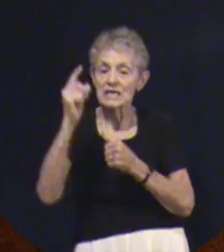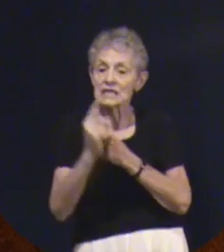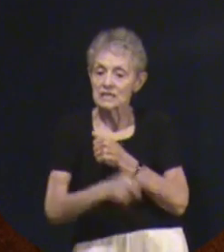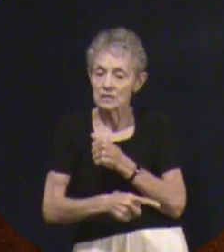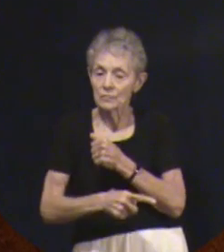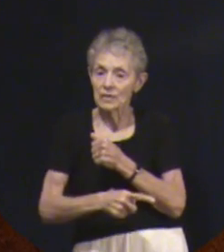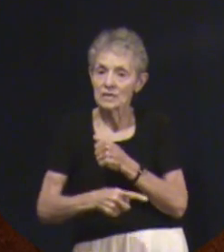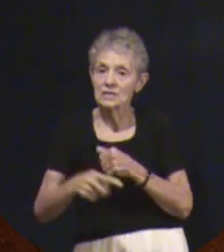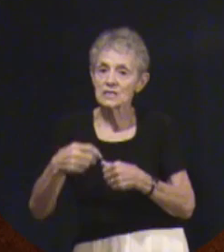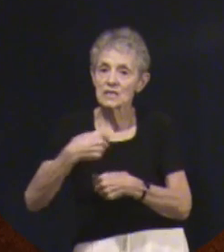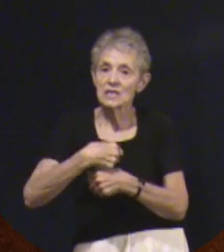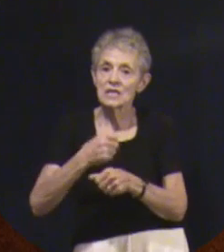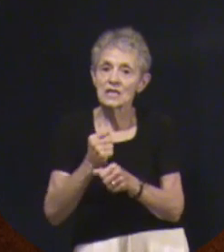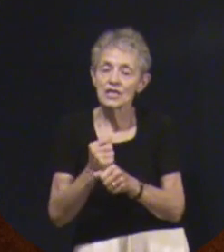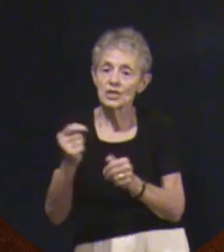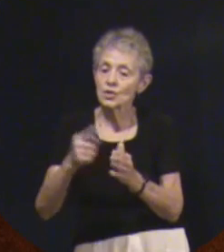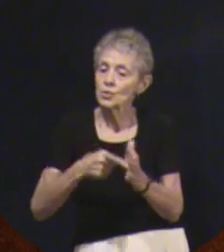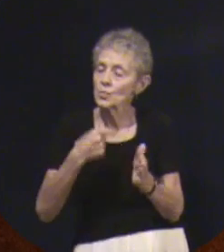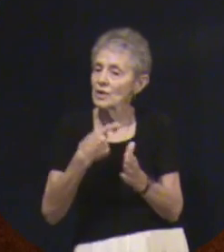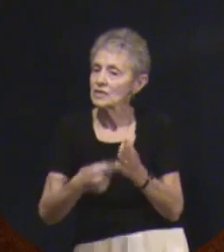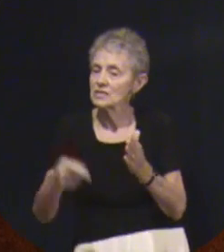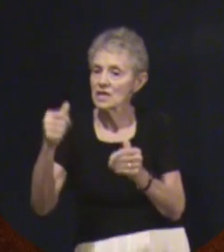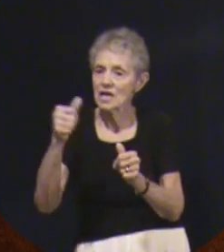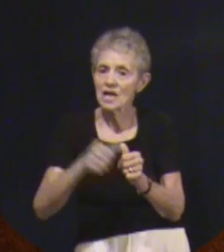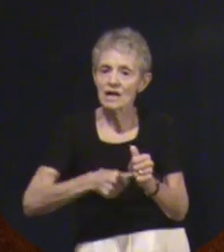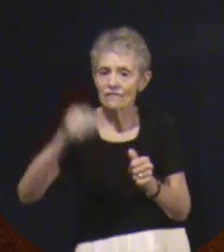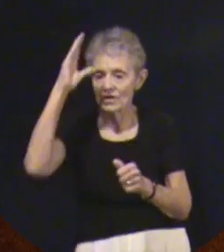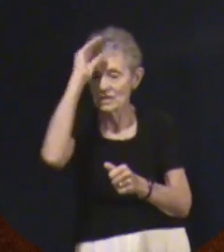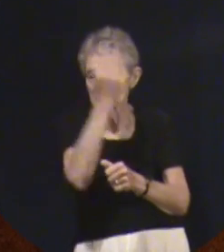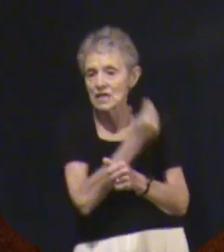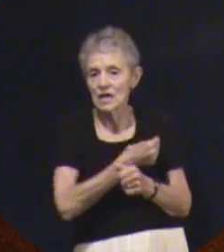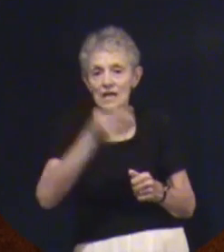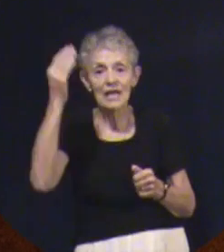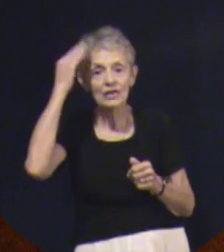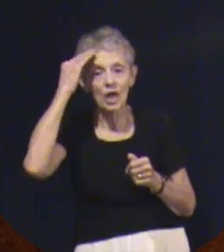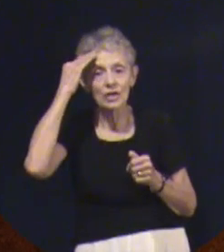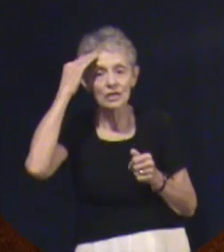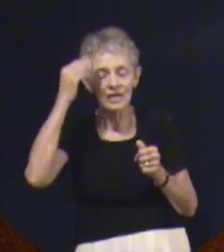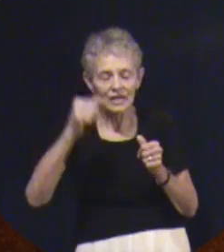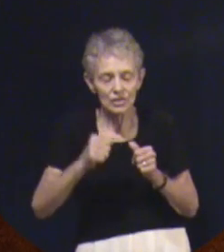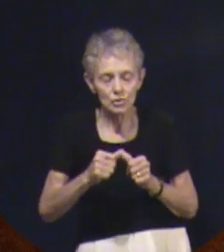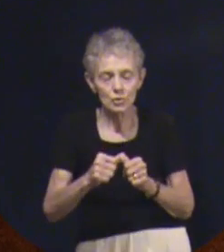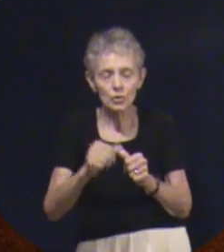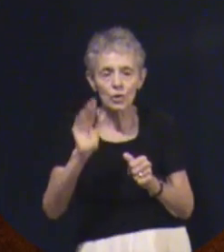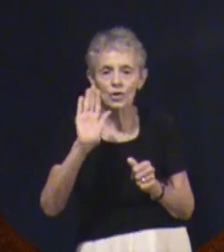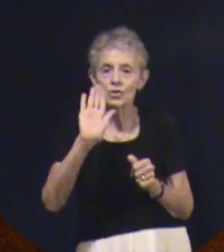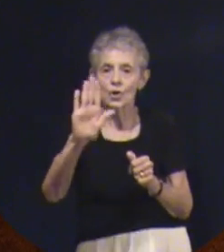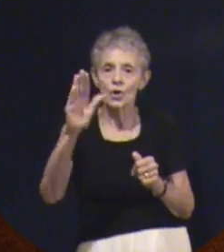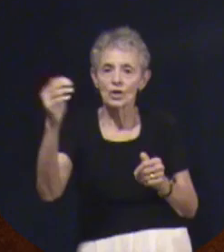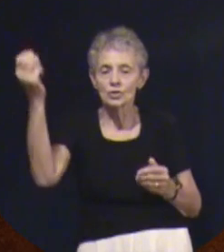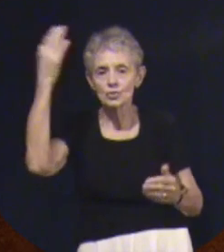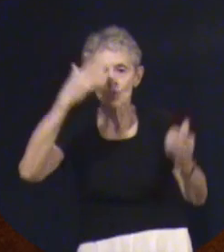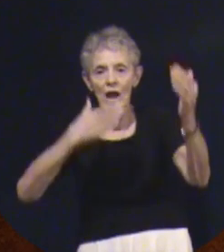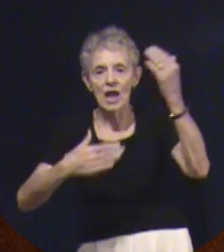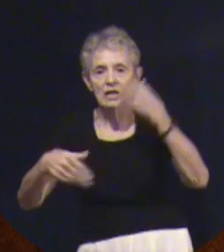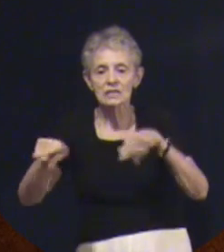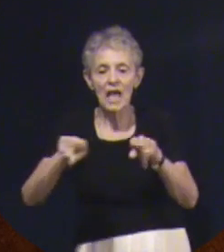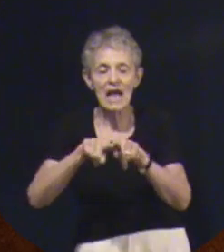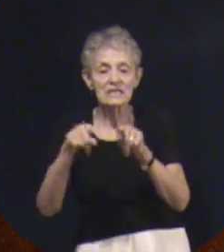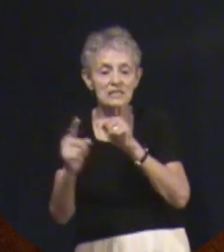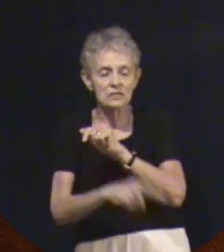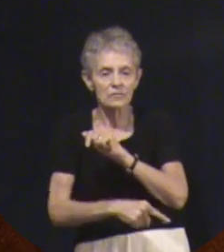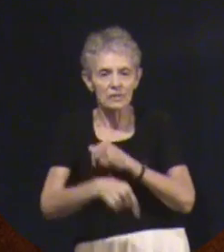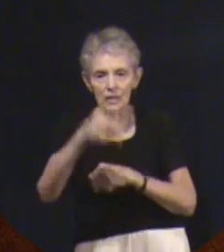He scourges every son he acknowledges. Endure your trials as discipline.